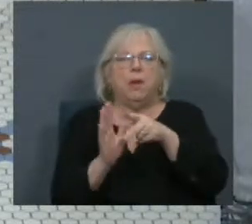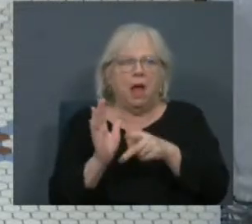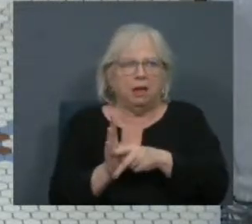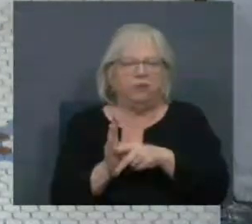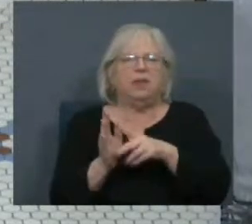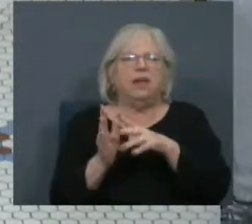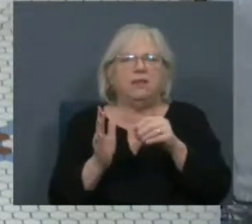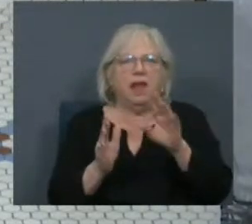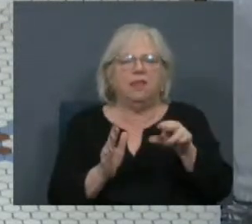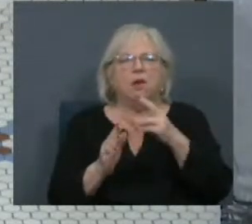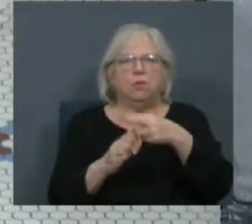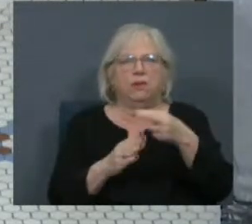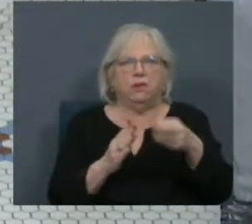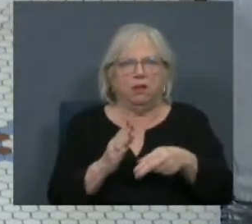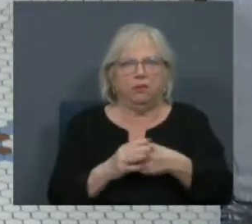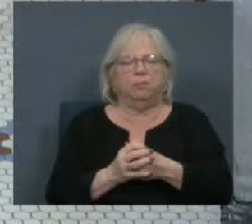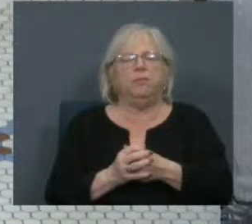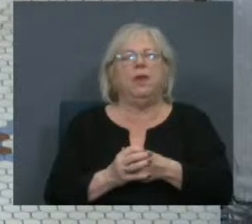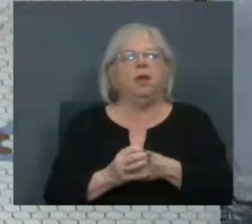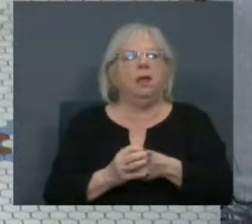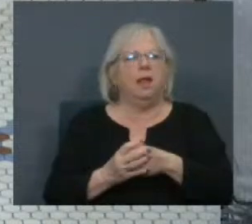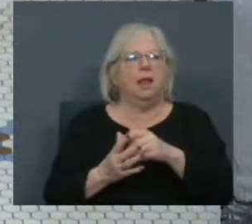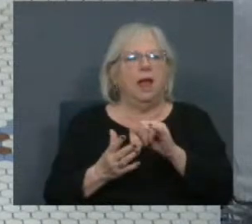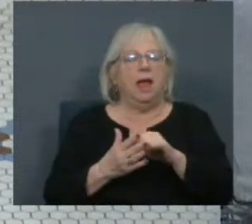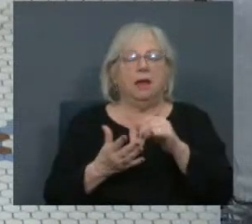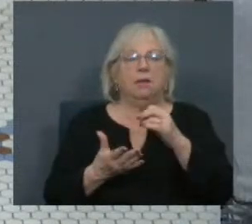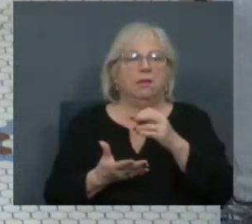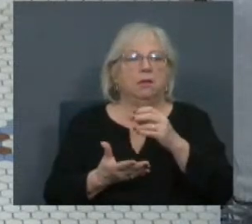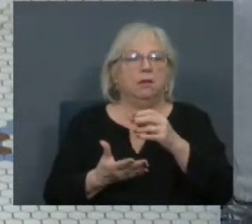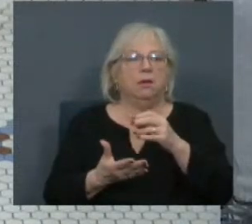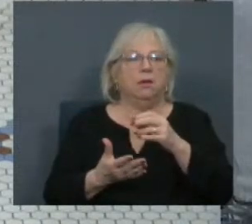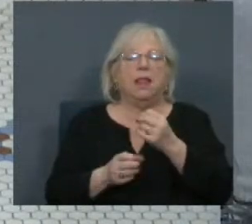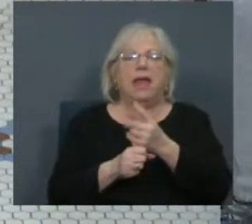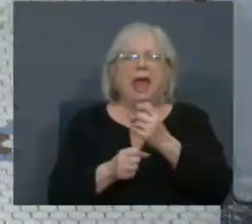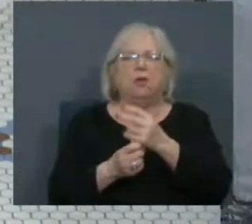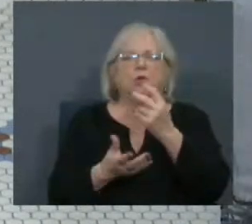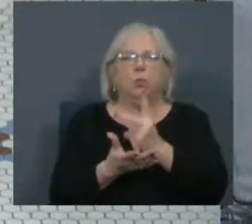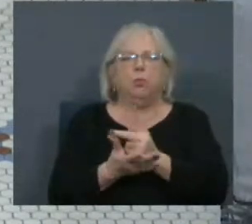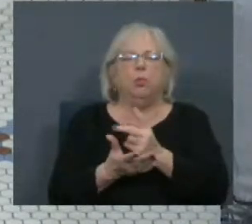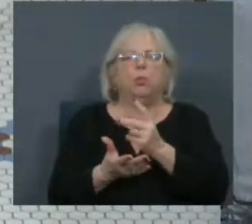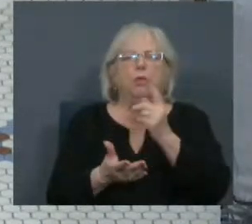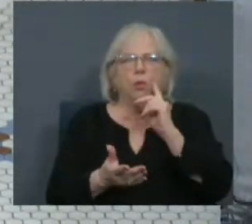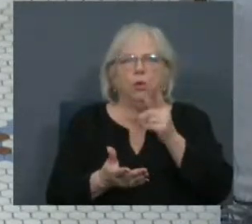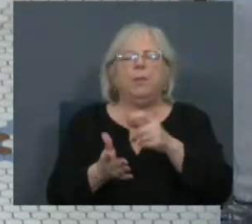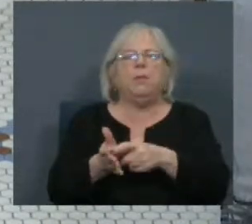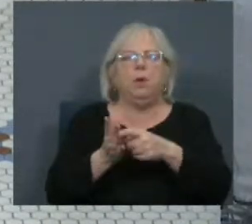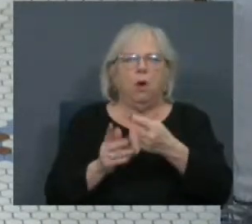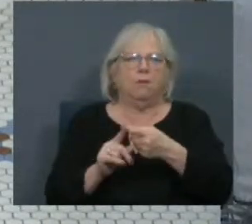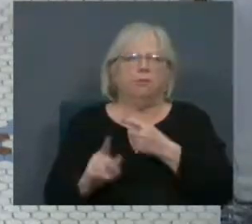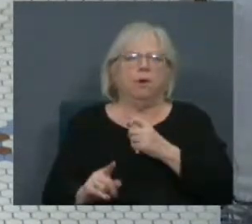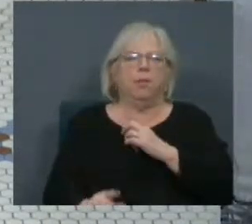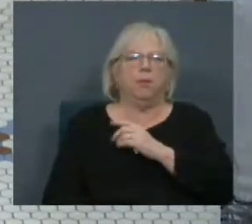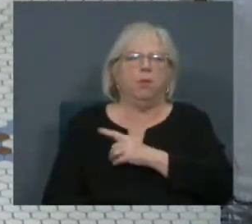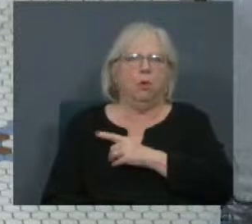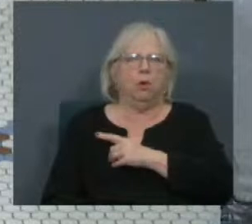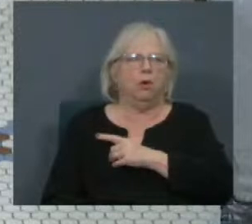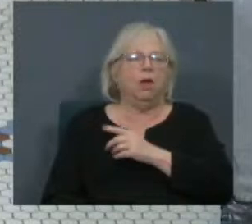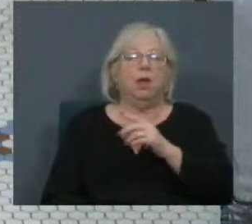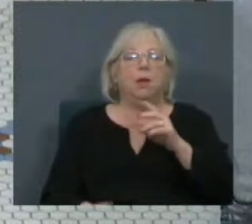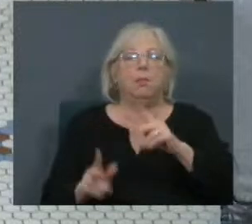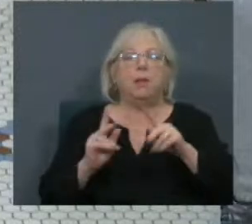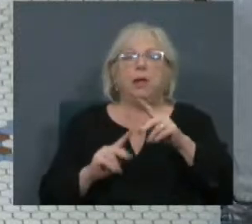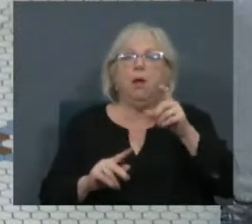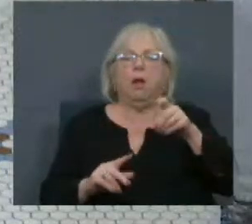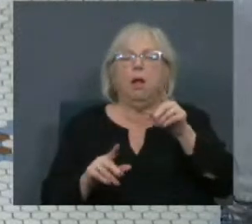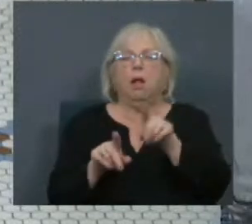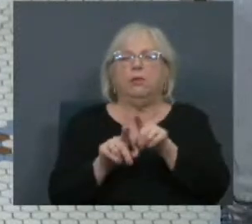to tech already in use as well, and the approval would have, or annual approval will be required from the board. The public would also need